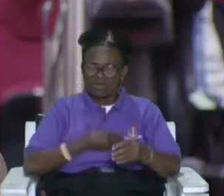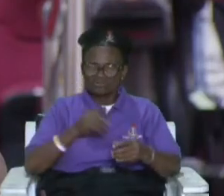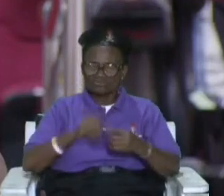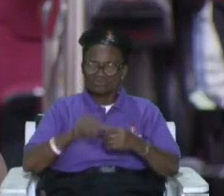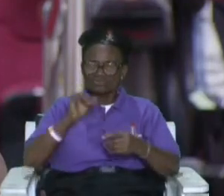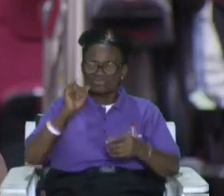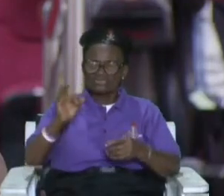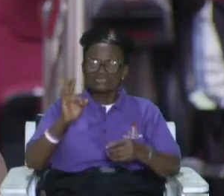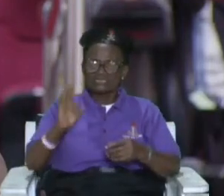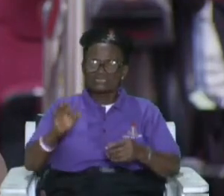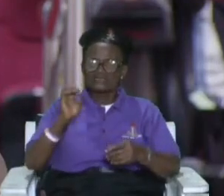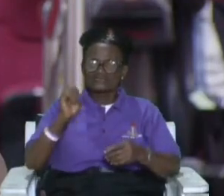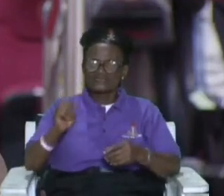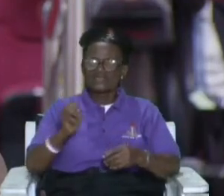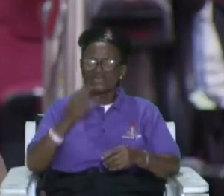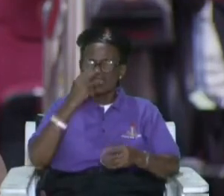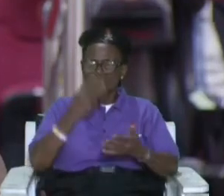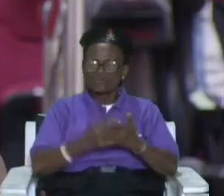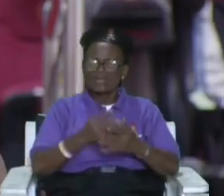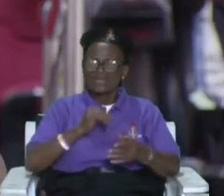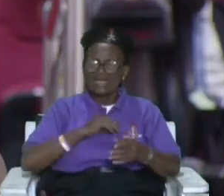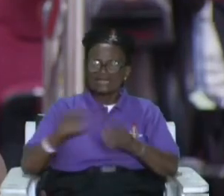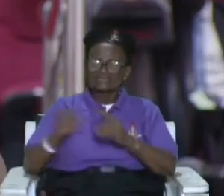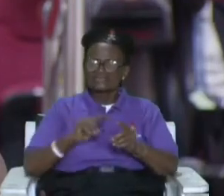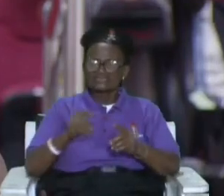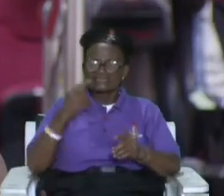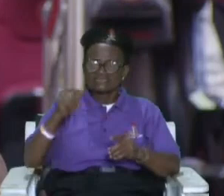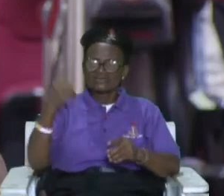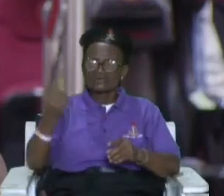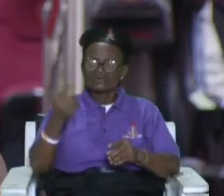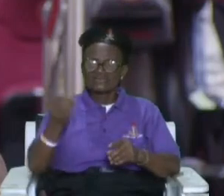Well, I did the only thing I could do.